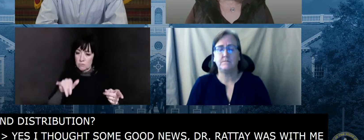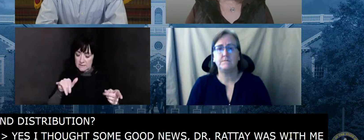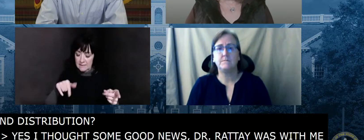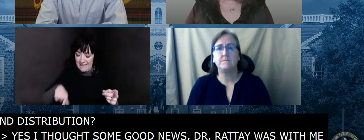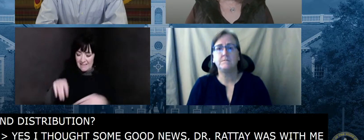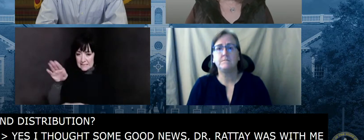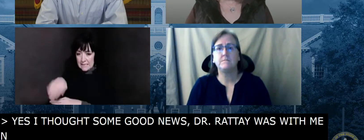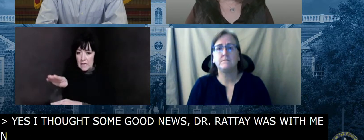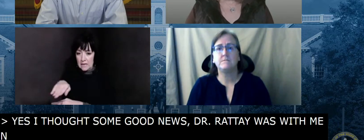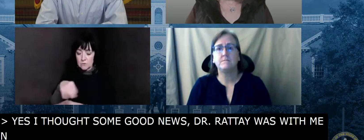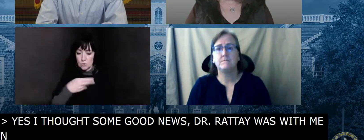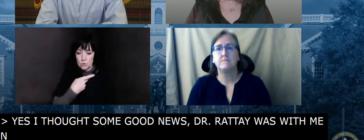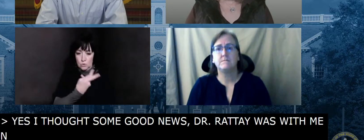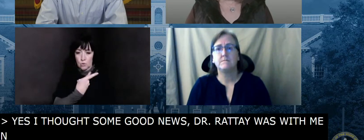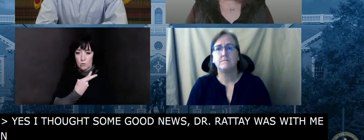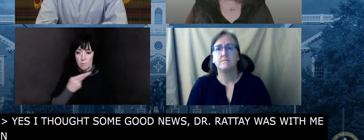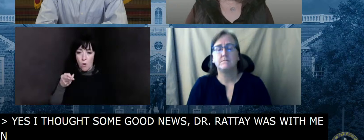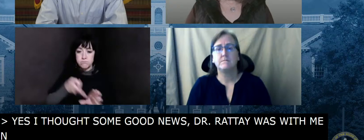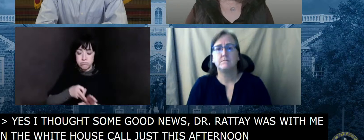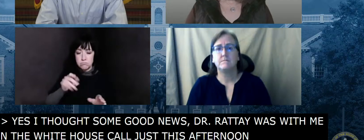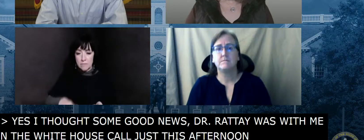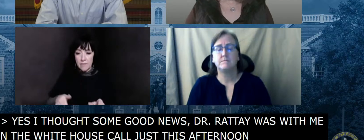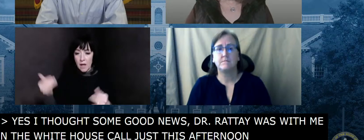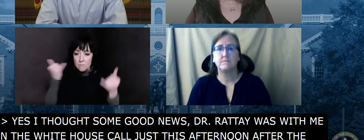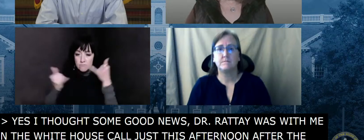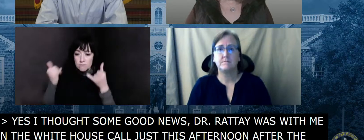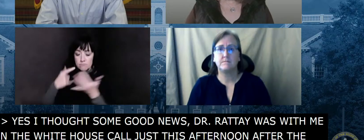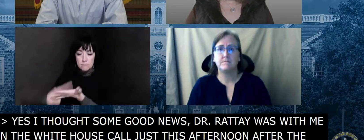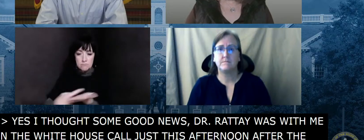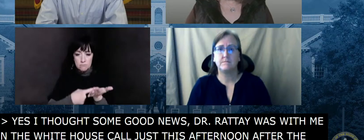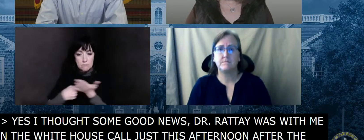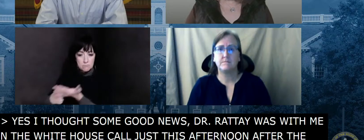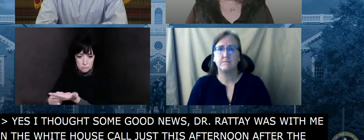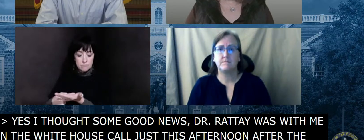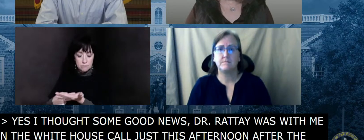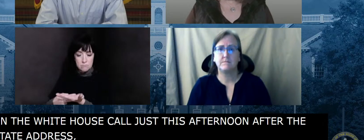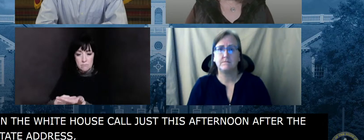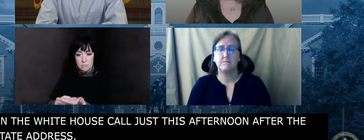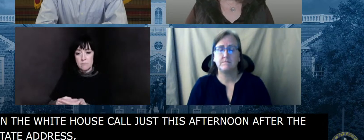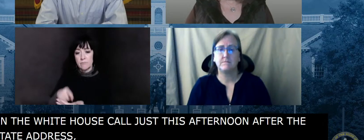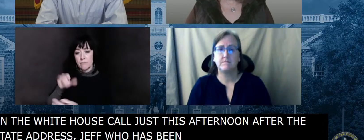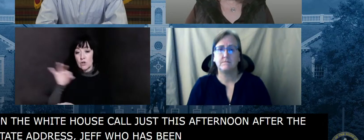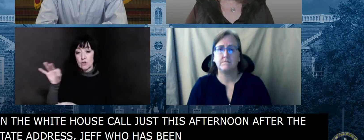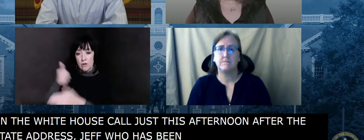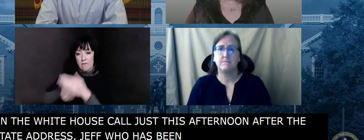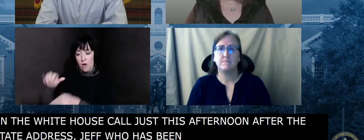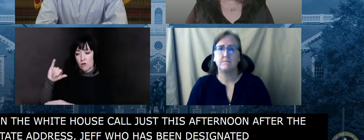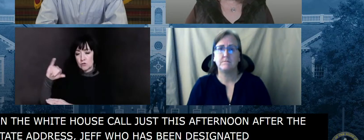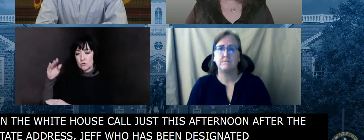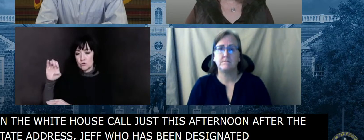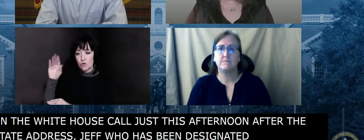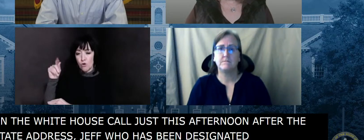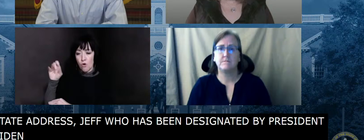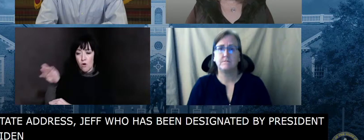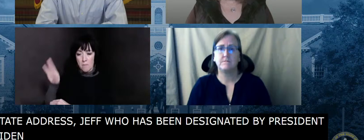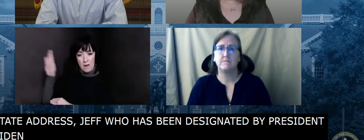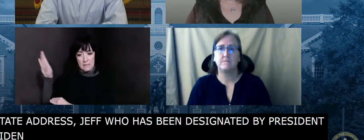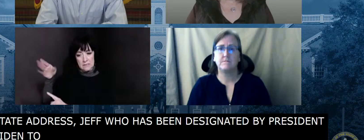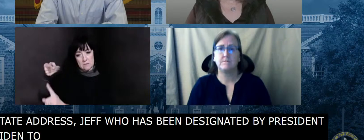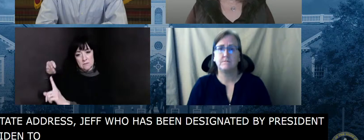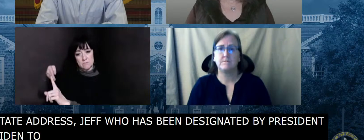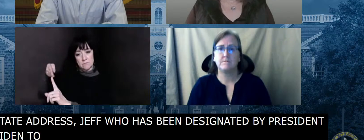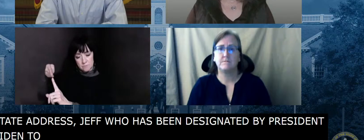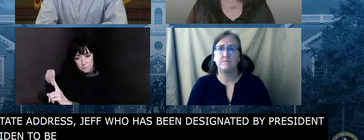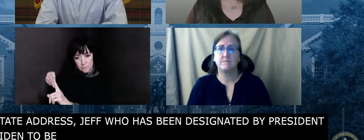State address. Jeff Zients, who's been designated by President Biden to be his point person. General Perma